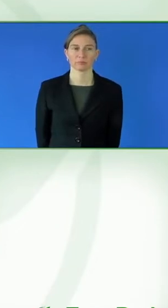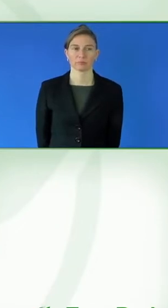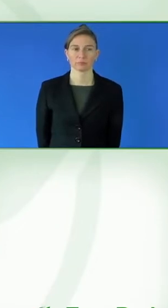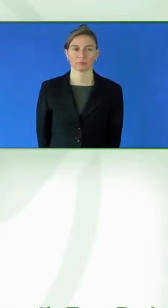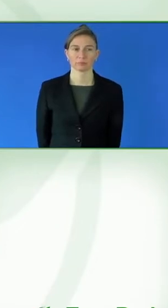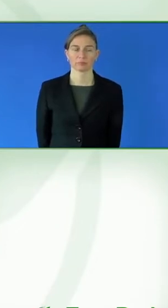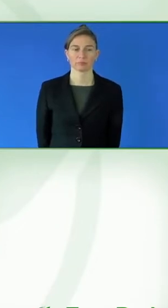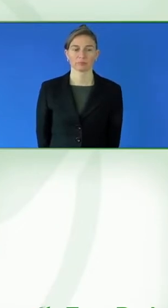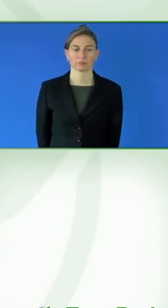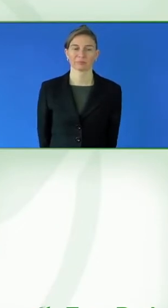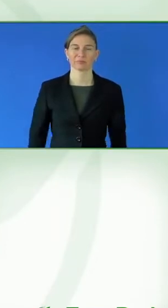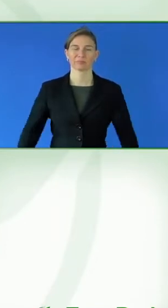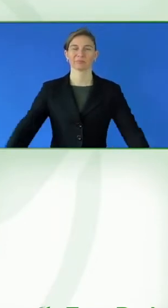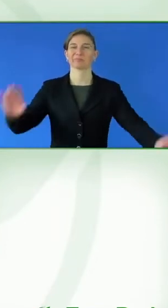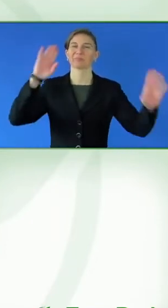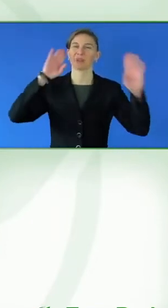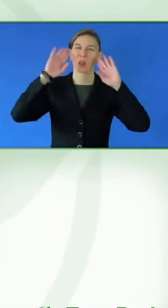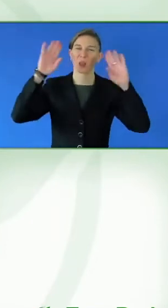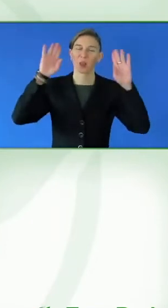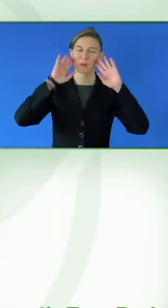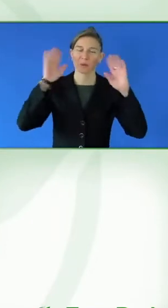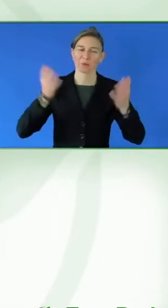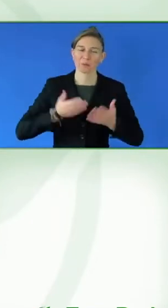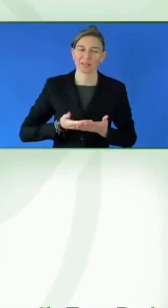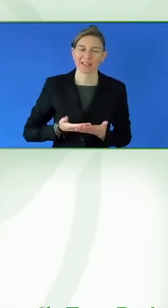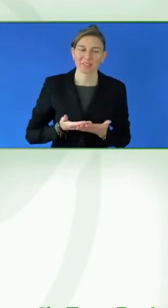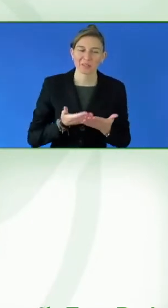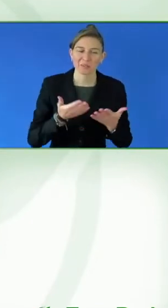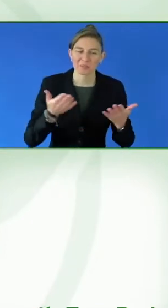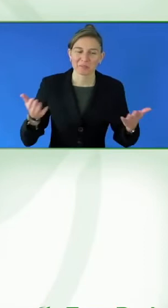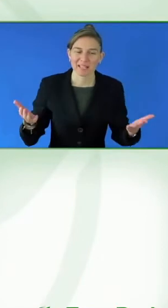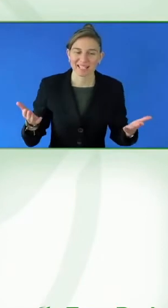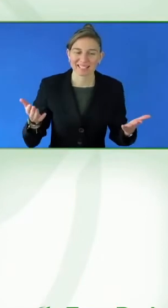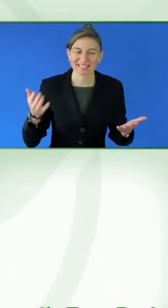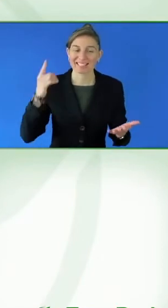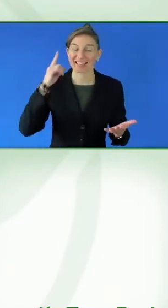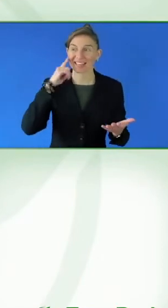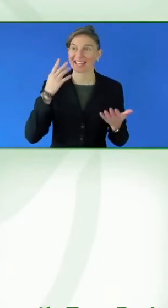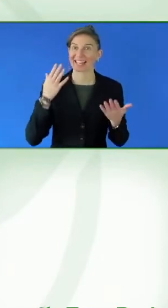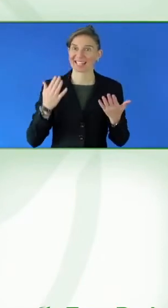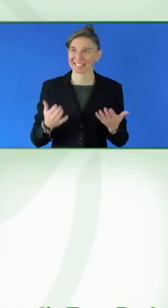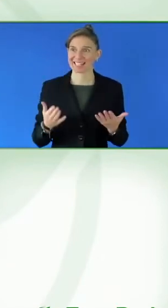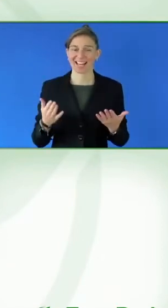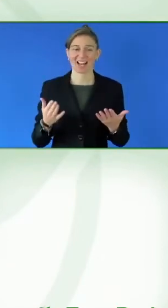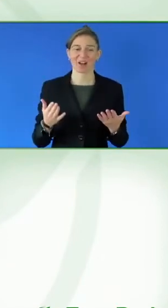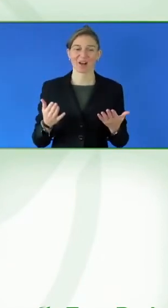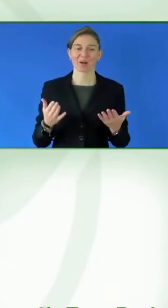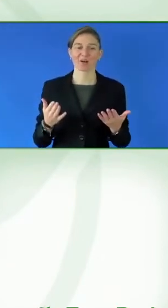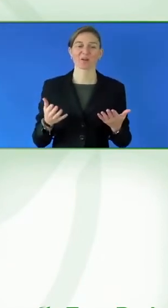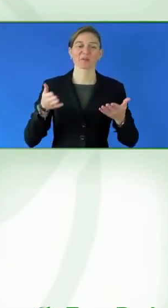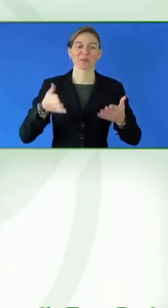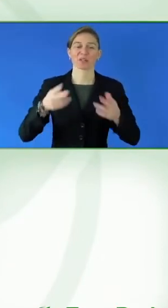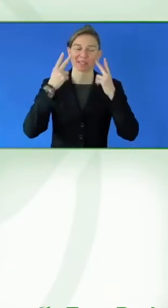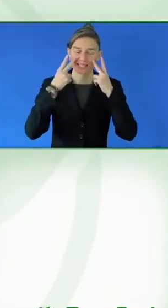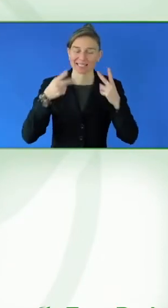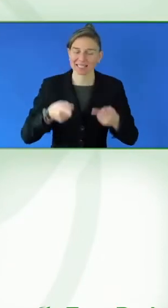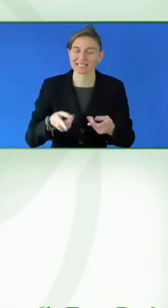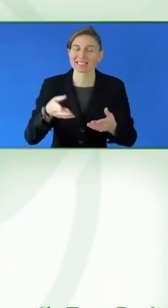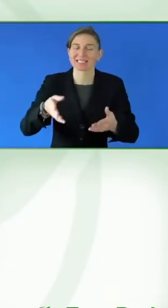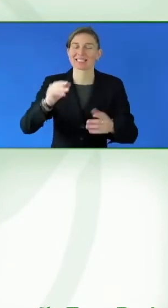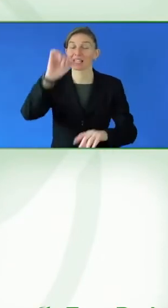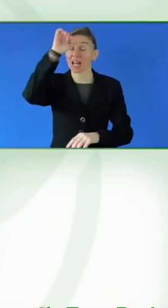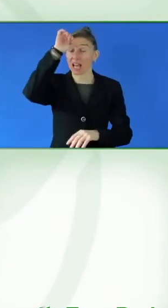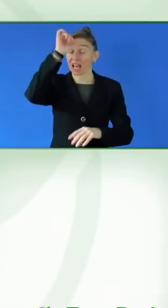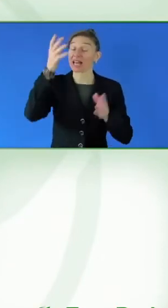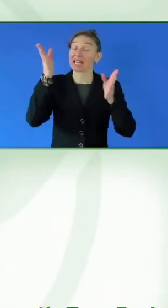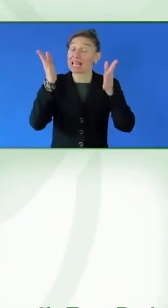Hi, everybody. I believe we have started the How to Tap the Potential of Startups from India session. And in